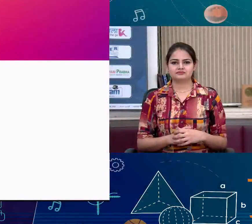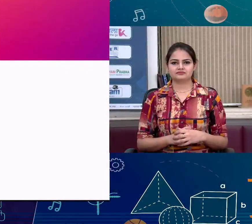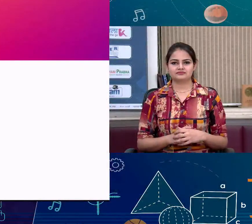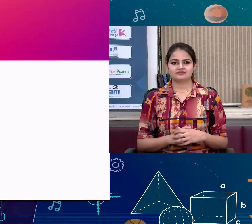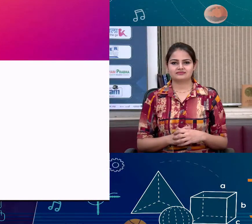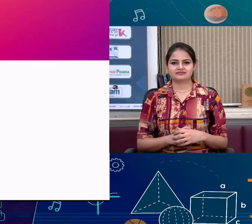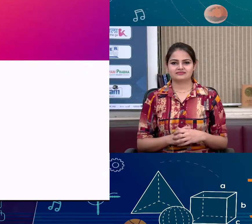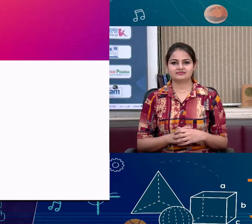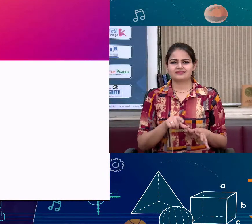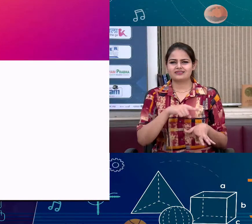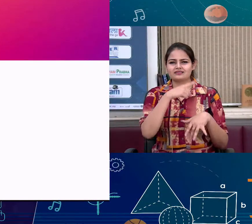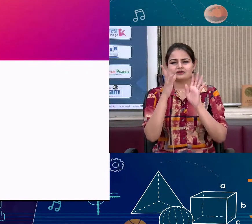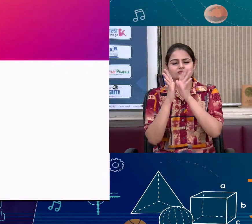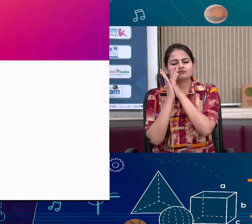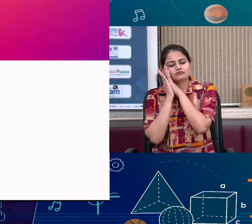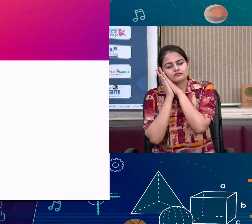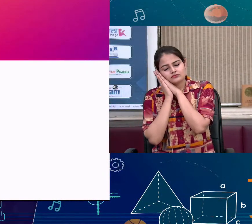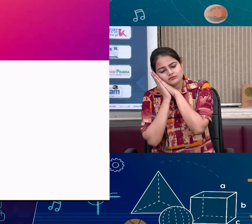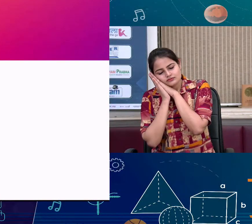The sleepy head.